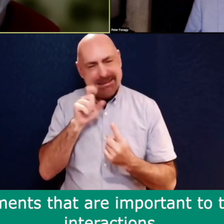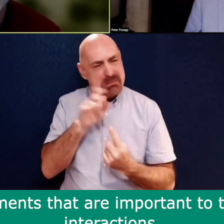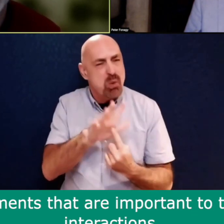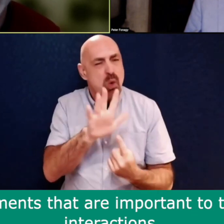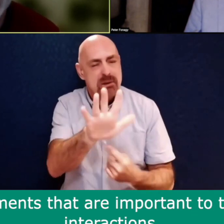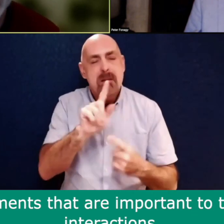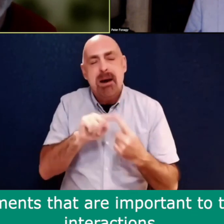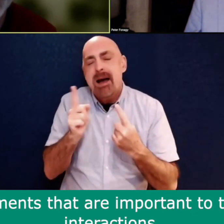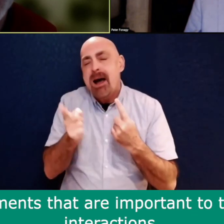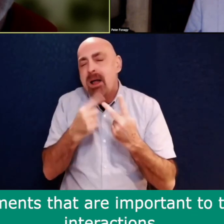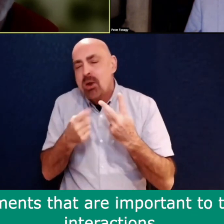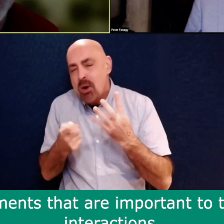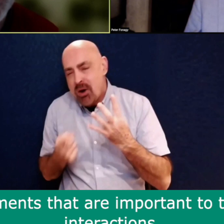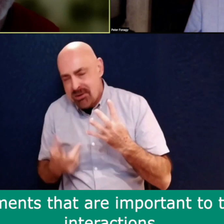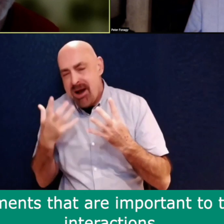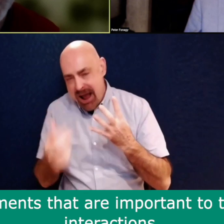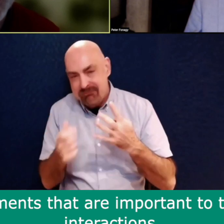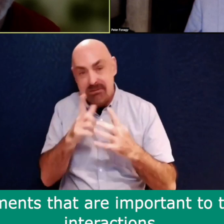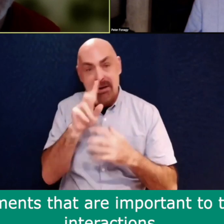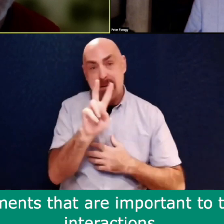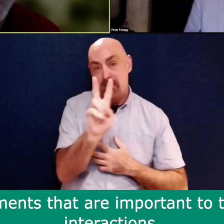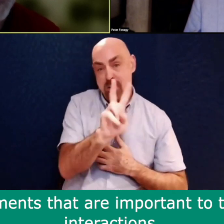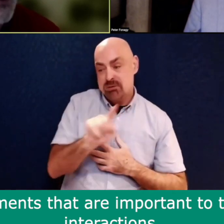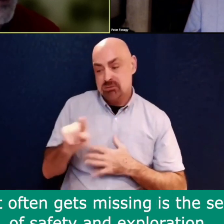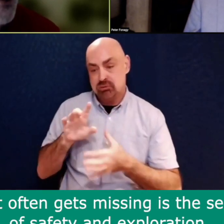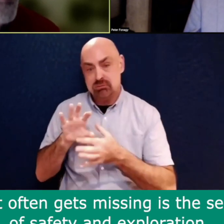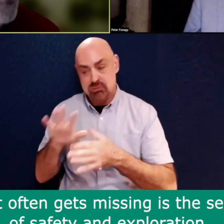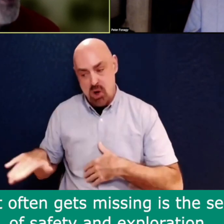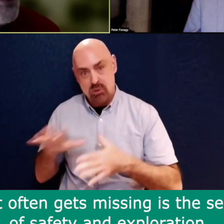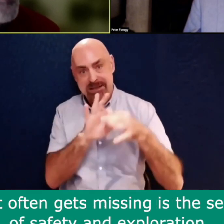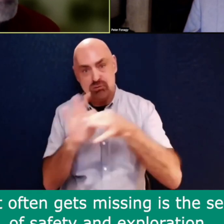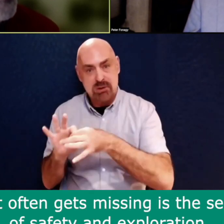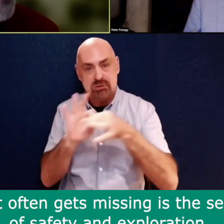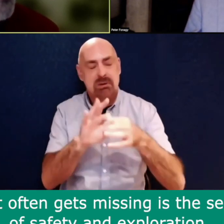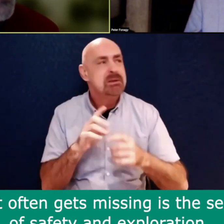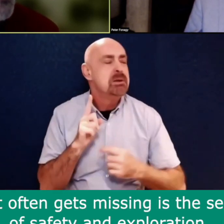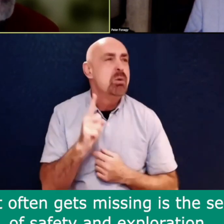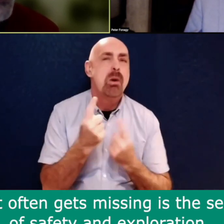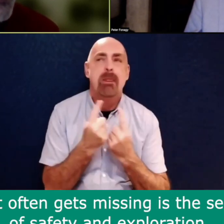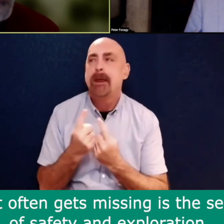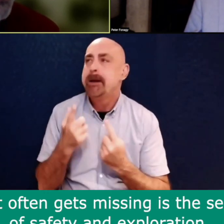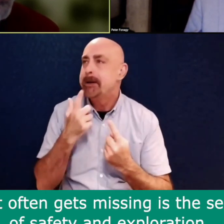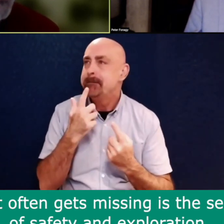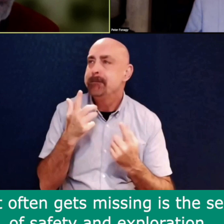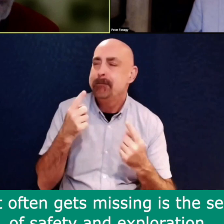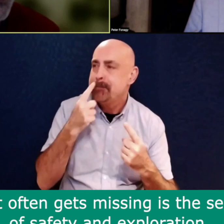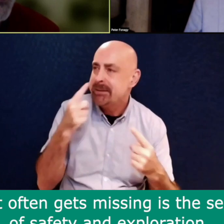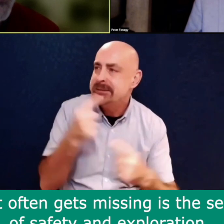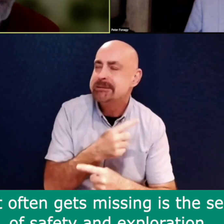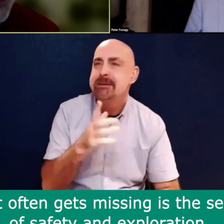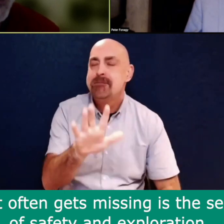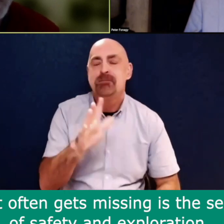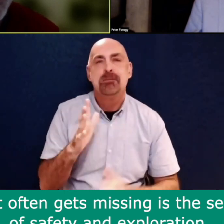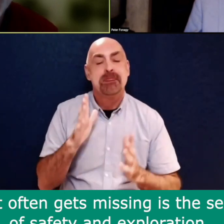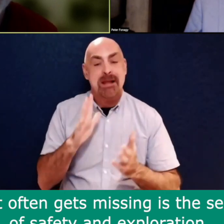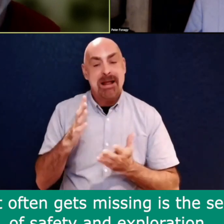other elements that are important to those early parent-child interactions. So one of the bits that often gets missing is the sense